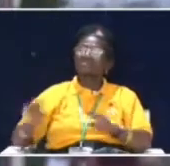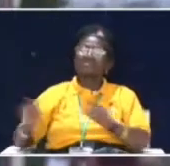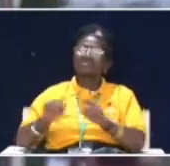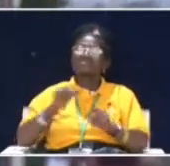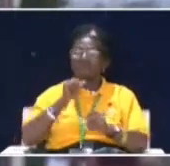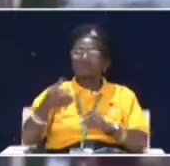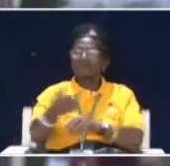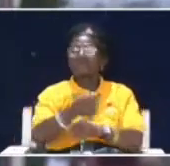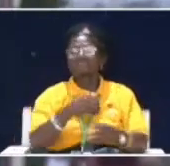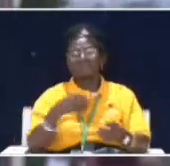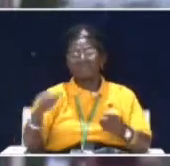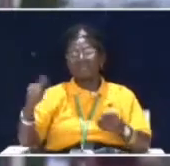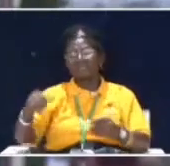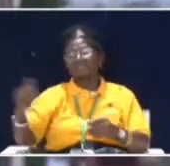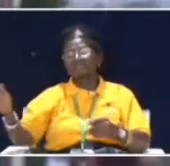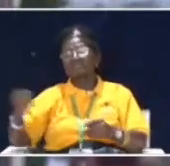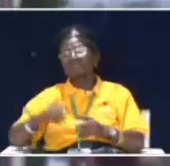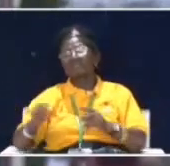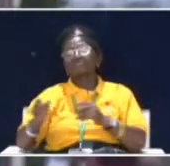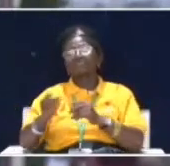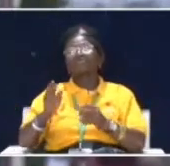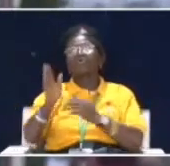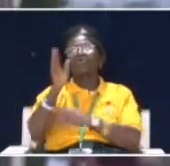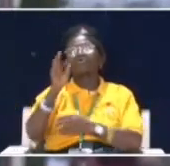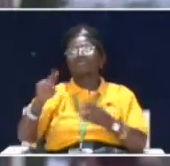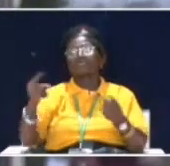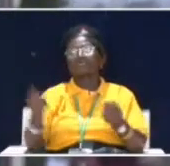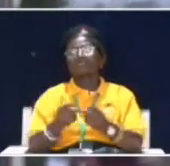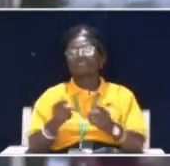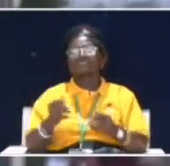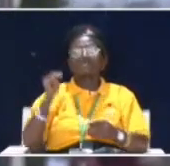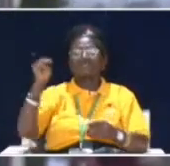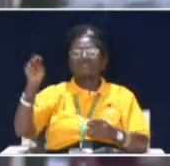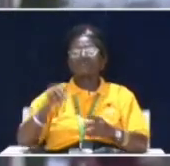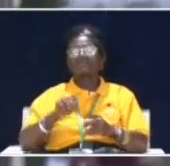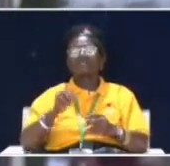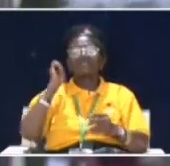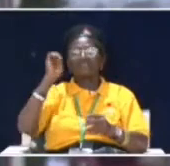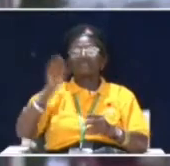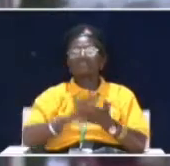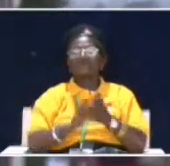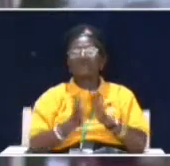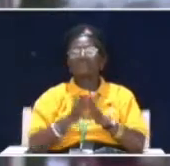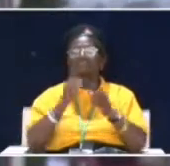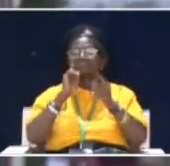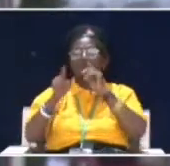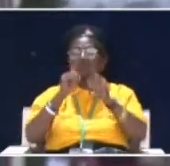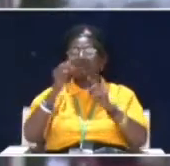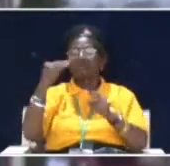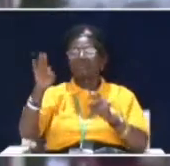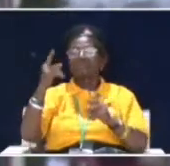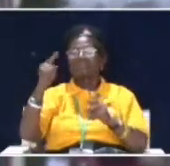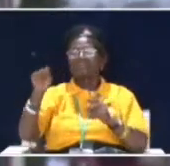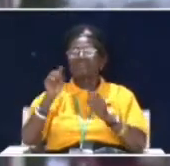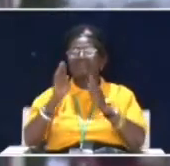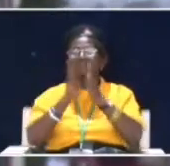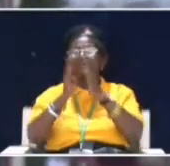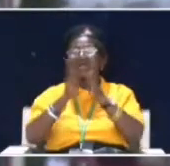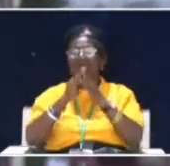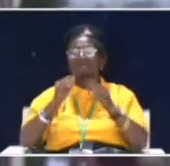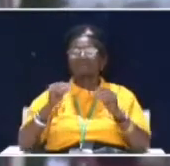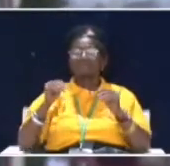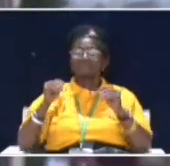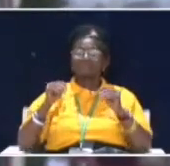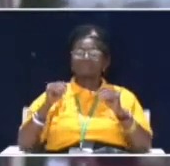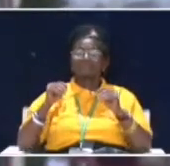him. Sugbon Olorun si nipo pada. He became the talk of the town. O wa di eni ilu mo ka ti gbogbo aye nso nipa re.